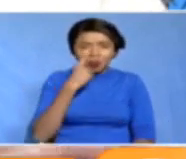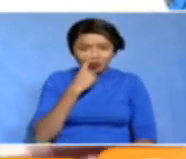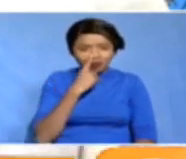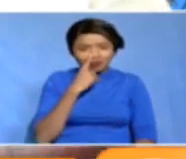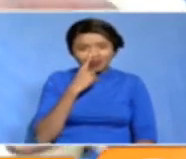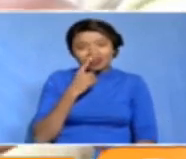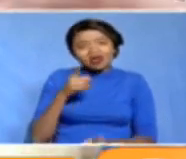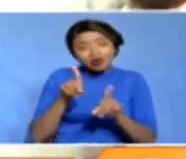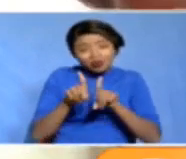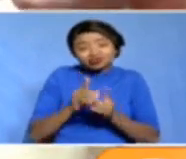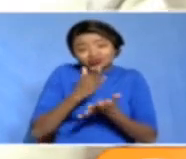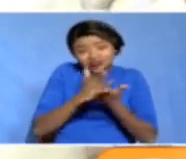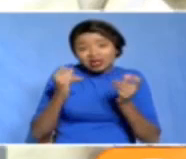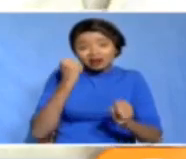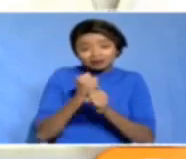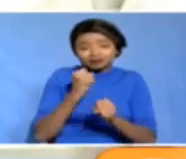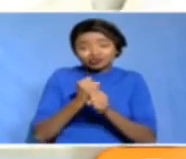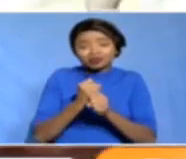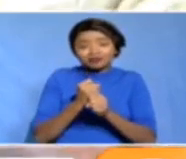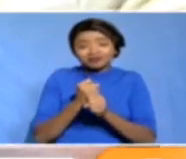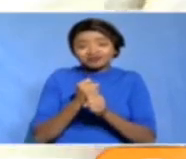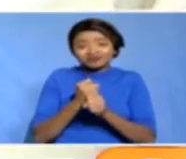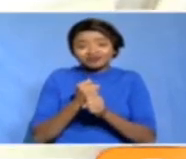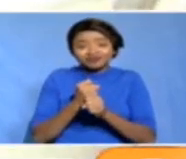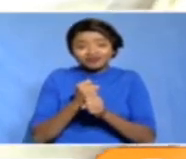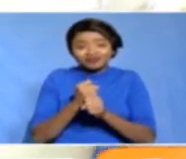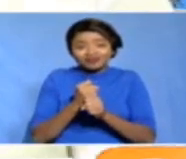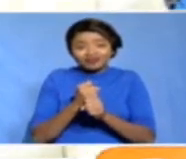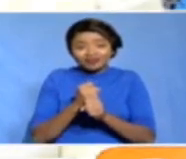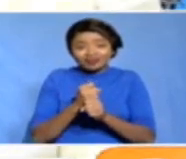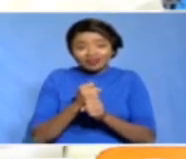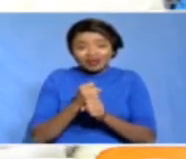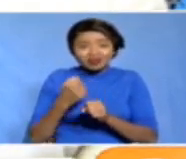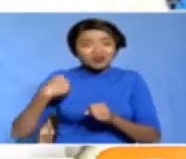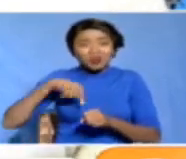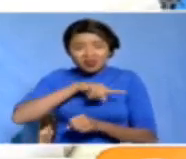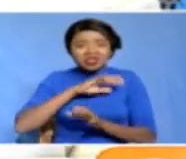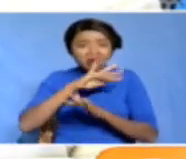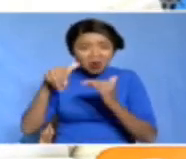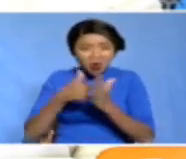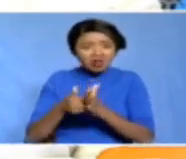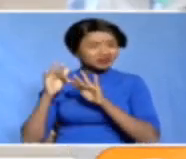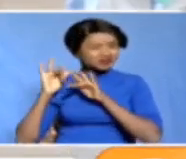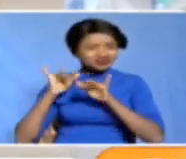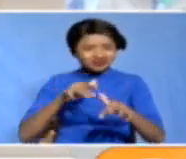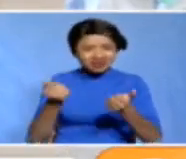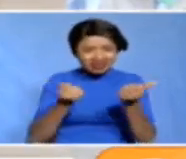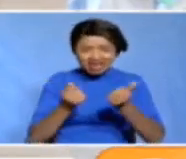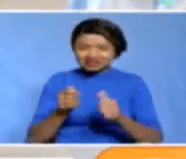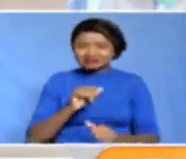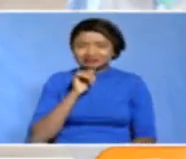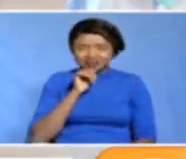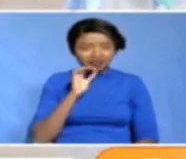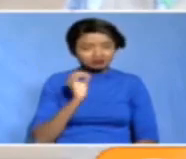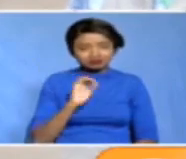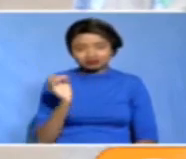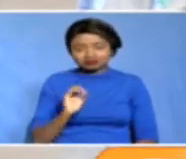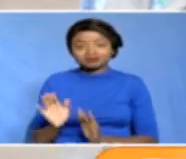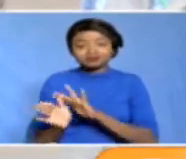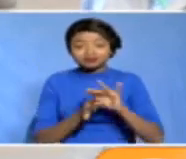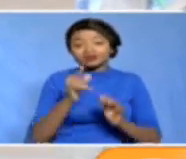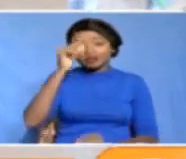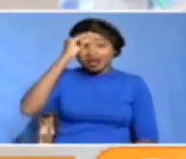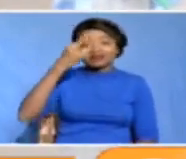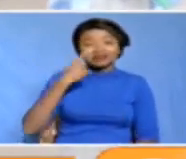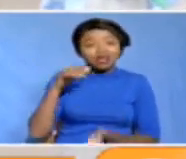kuna kazi zingine zinafaa ziwekwe masaa ingine ikue. Atuendi sisi wote at the same time. Ni serikali angalie njia ambayo